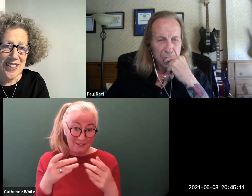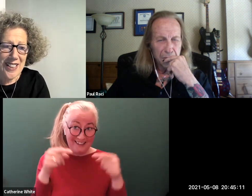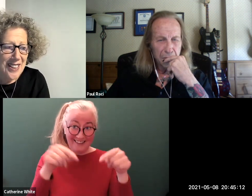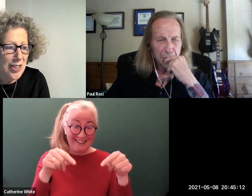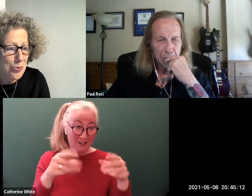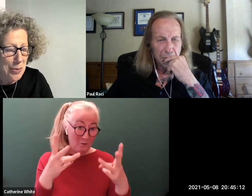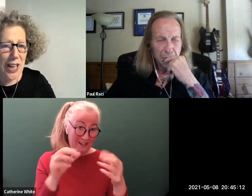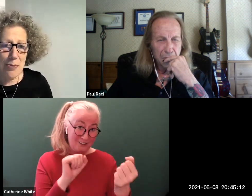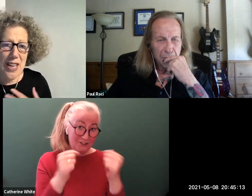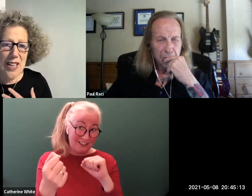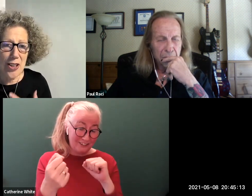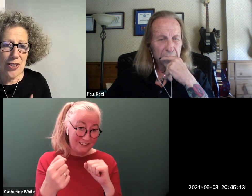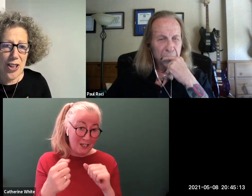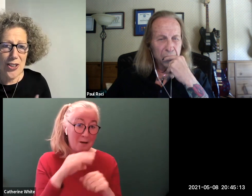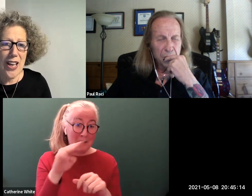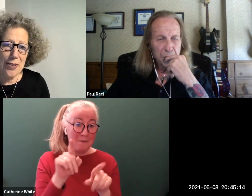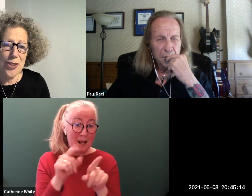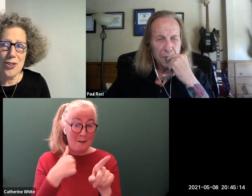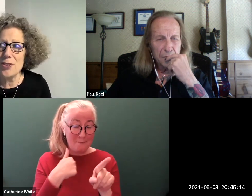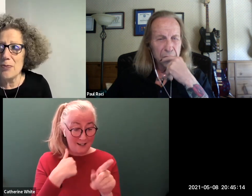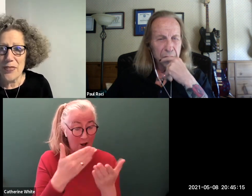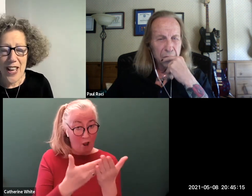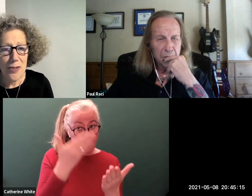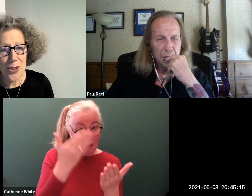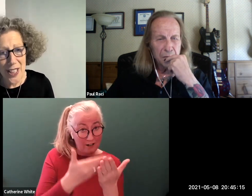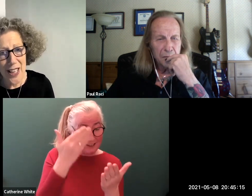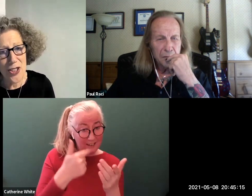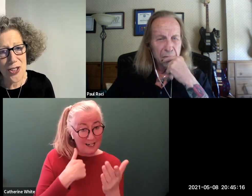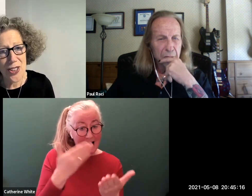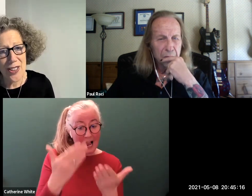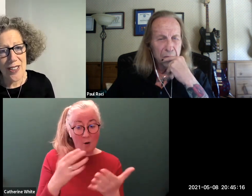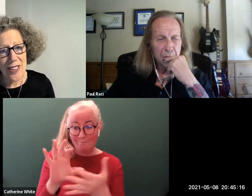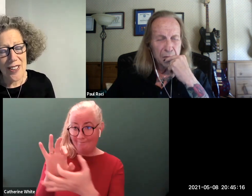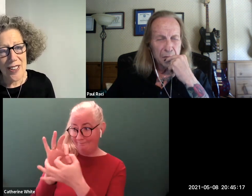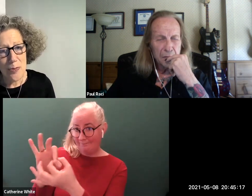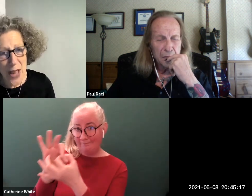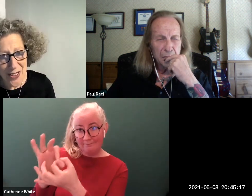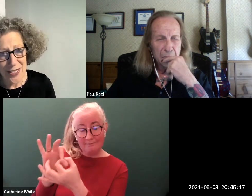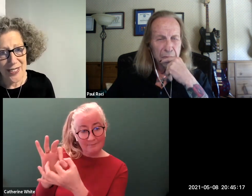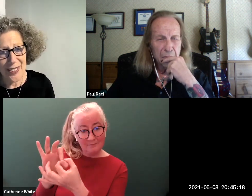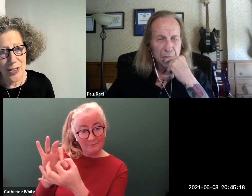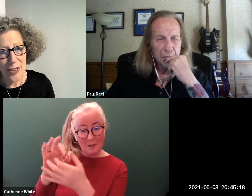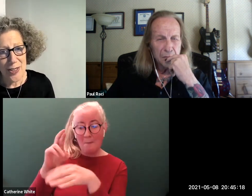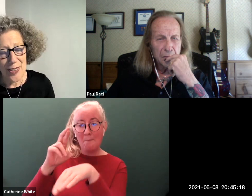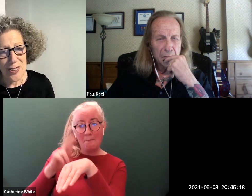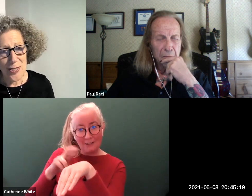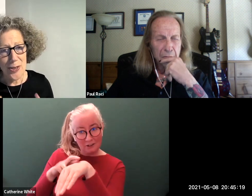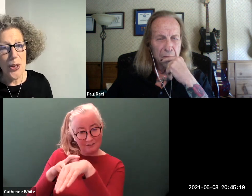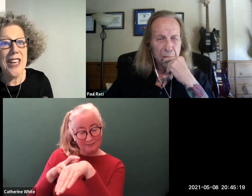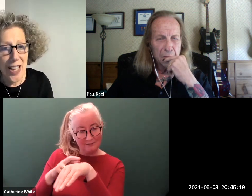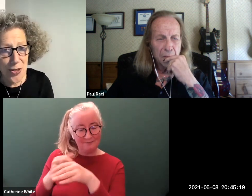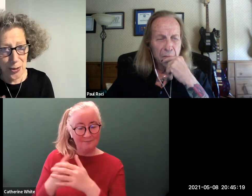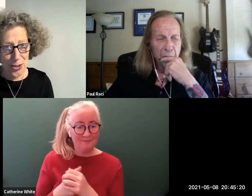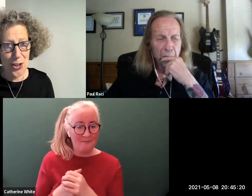and people like me learn how to engage better,